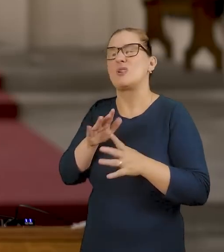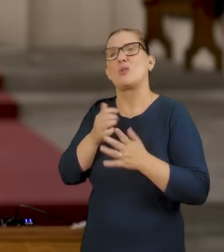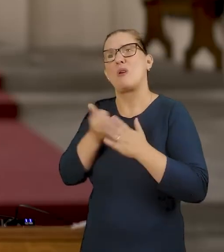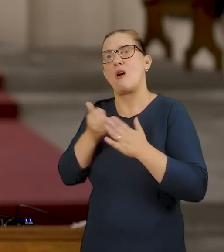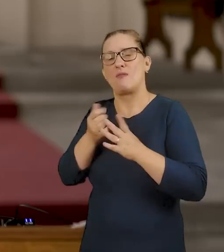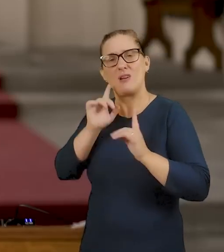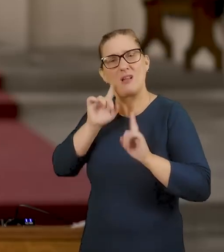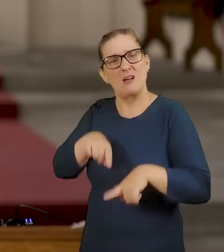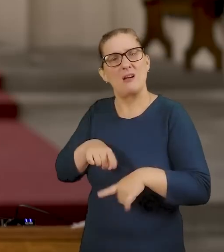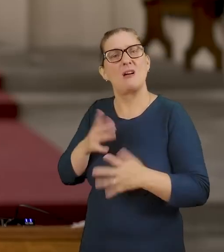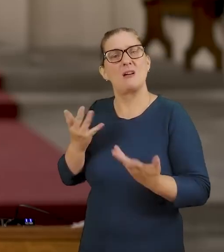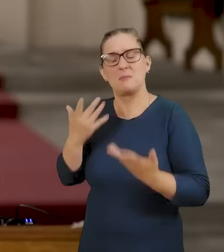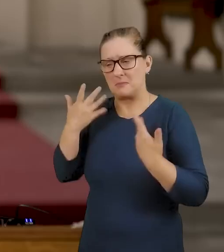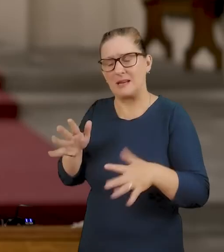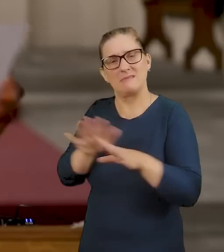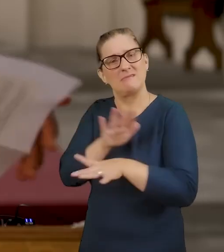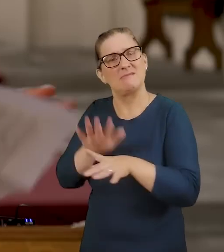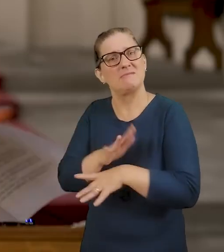unrecognised, discounted or covered up.